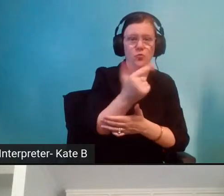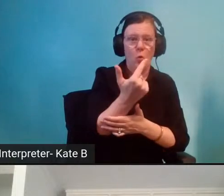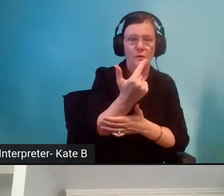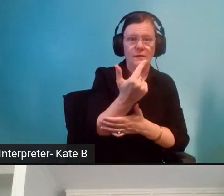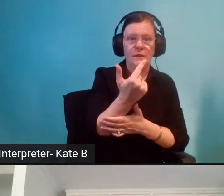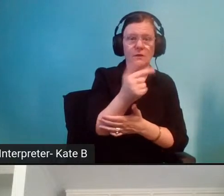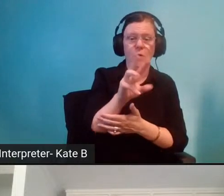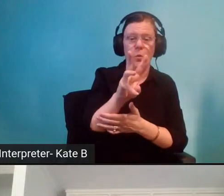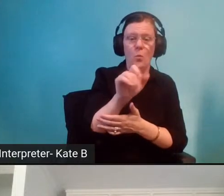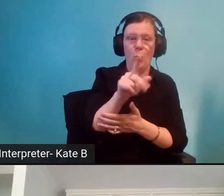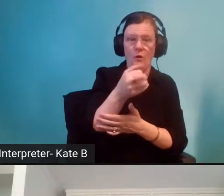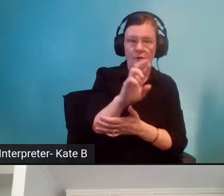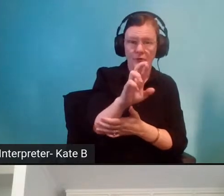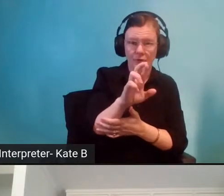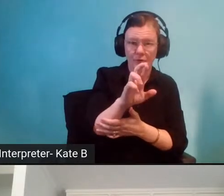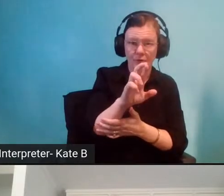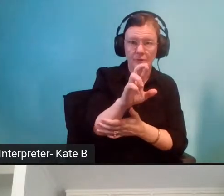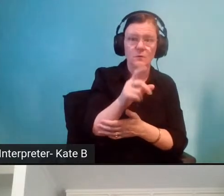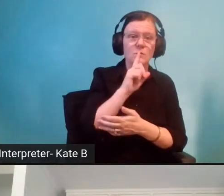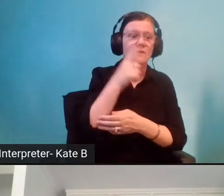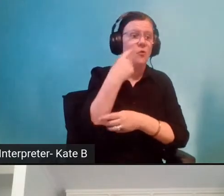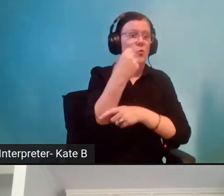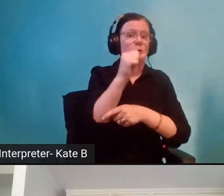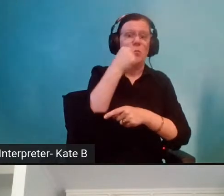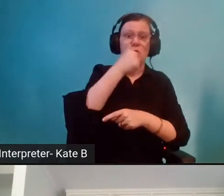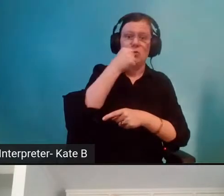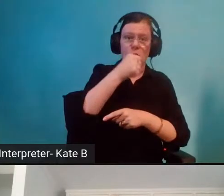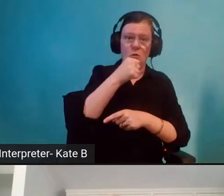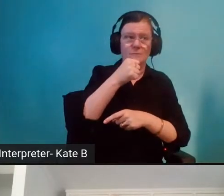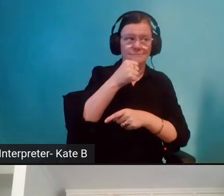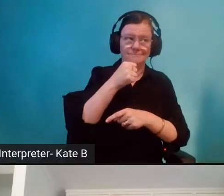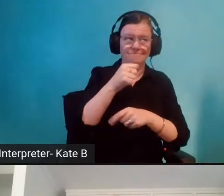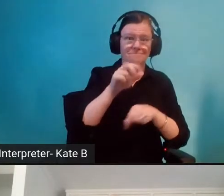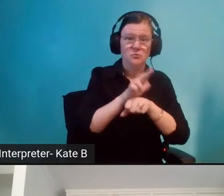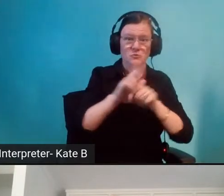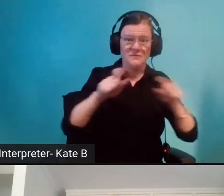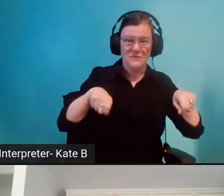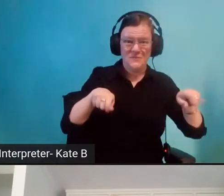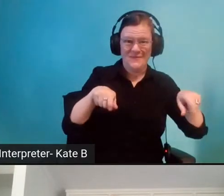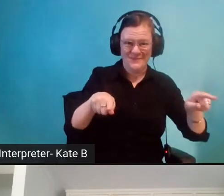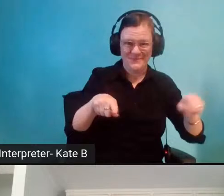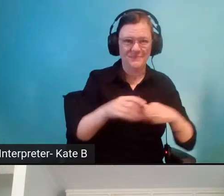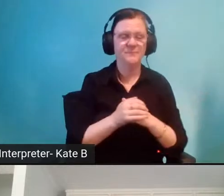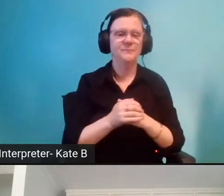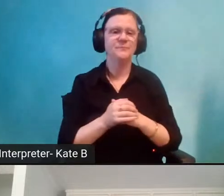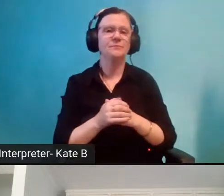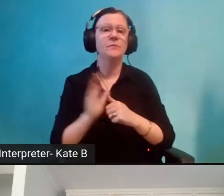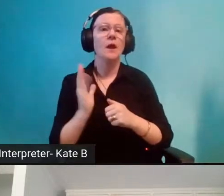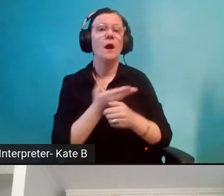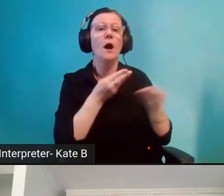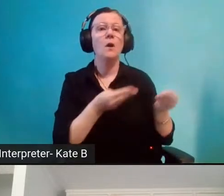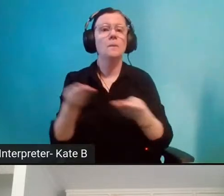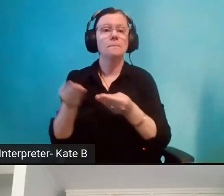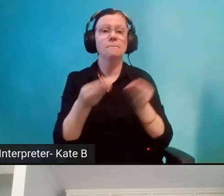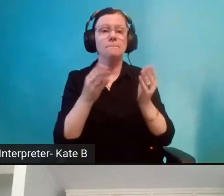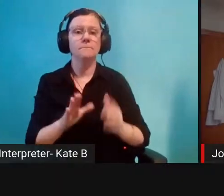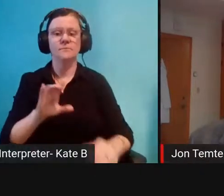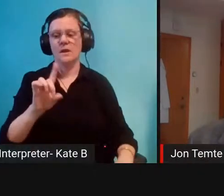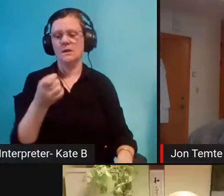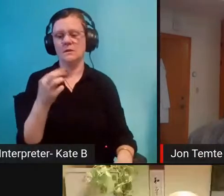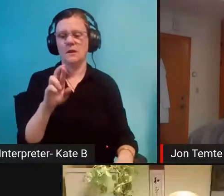awkward, true story of a rebel girl on wheels. Our moderator this evening is Dr. Bill